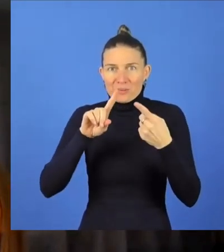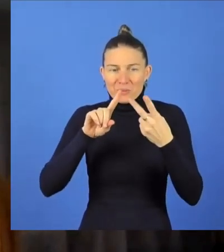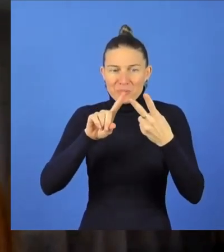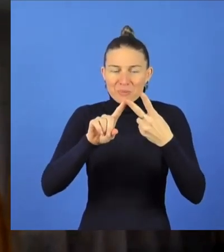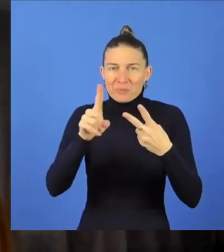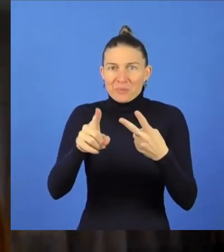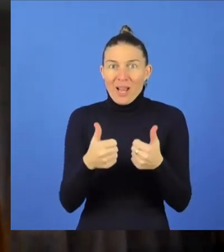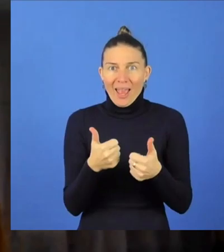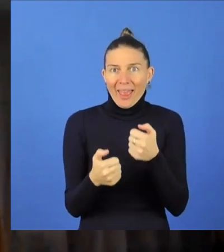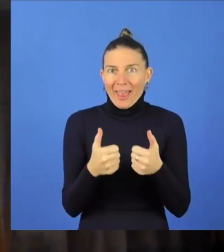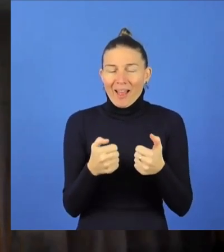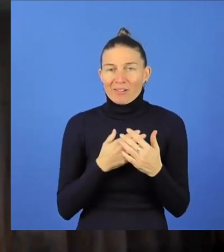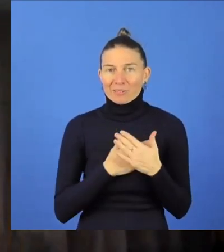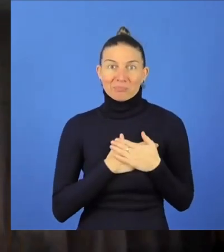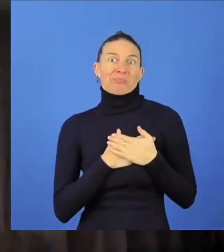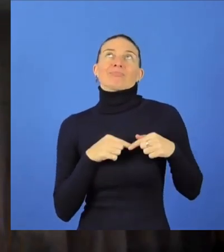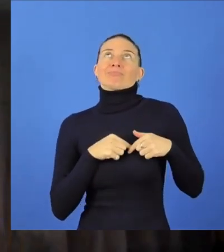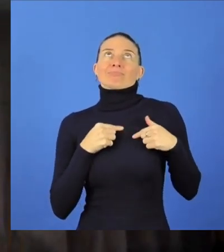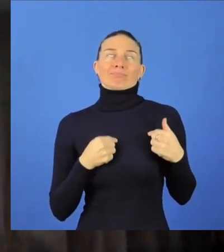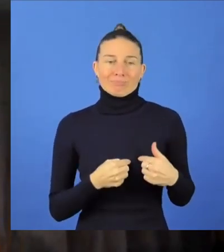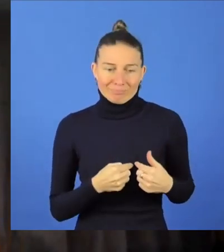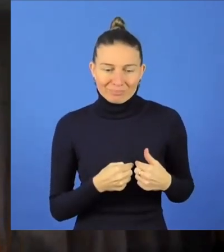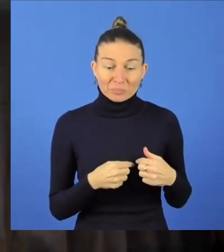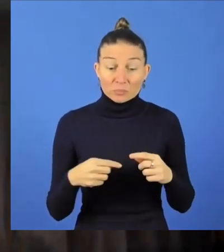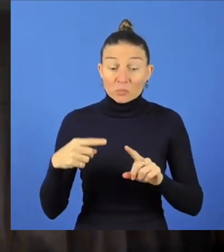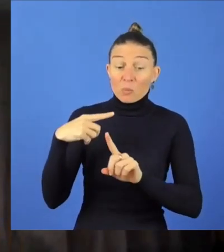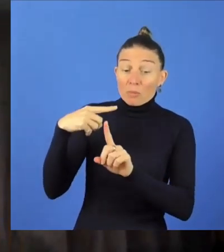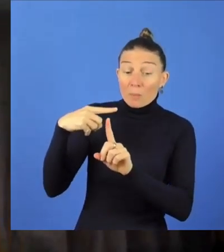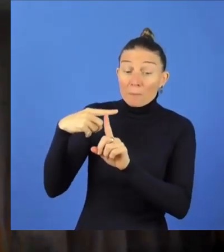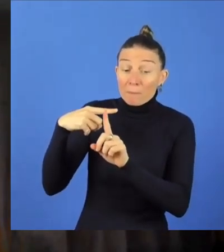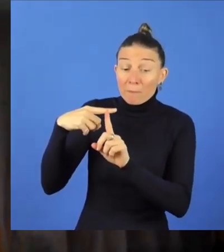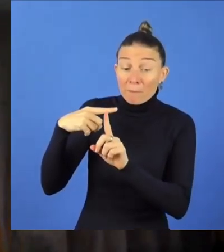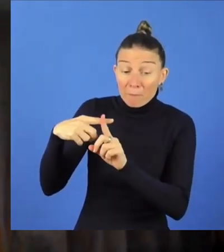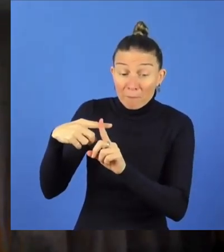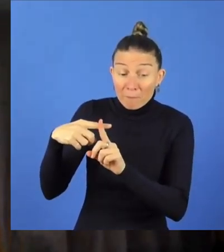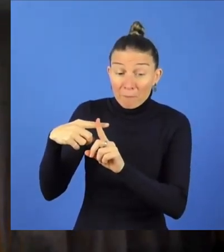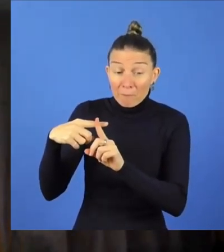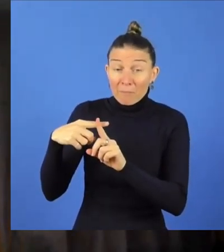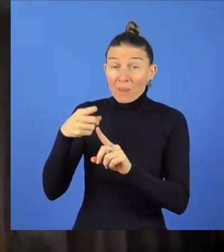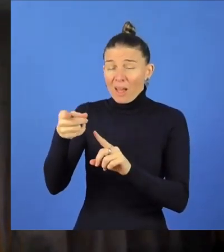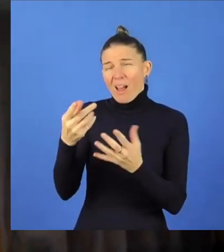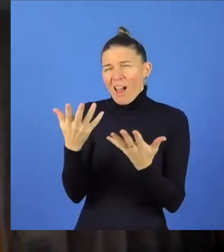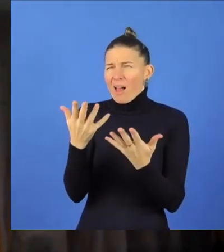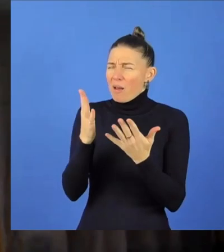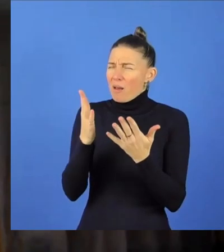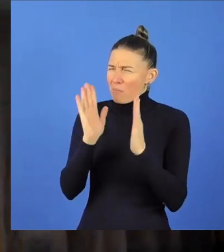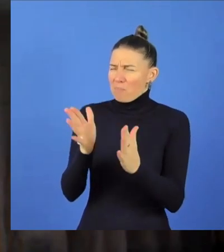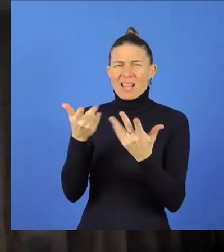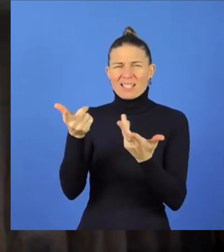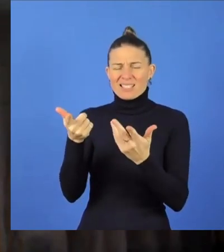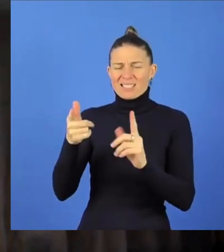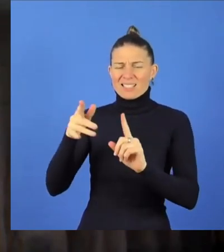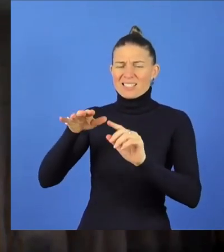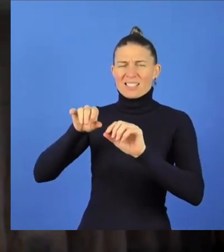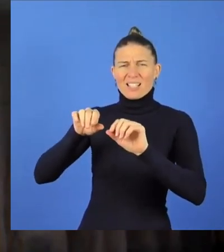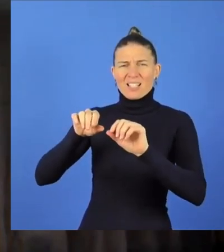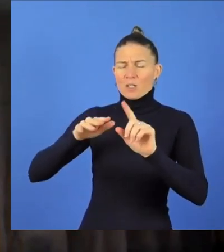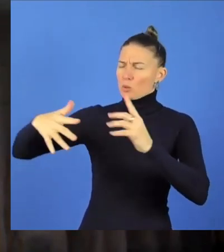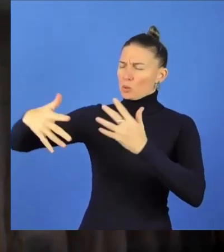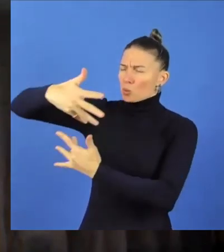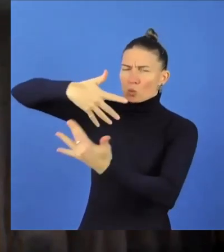have is if we also have the third point, which is some kind of social component. And I think accessible gaming